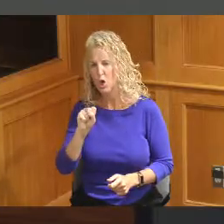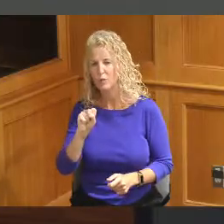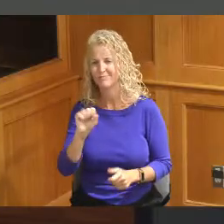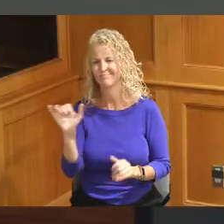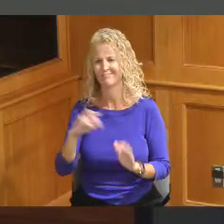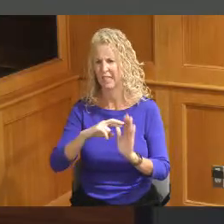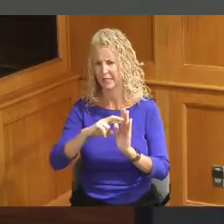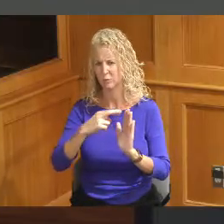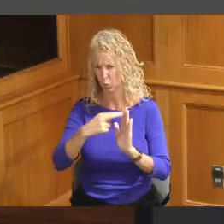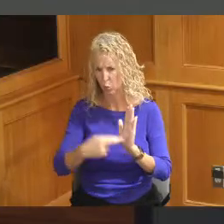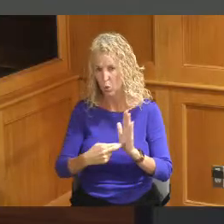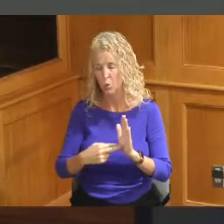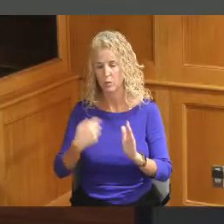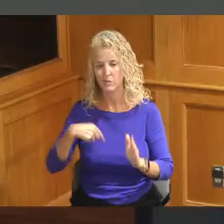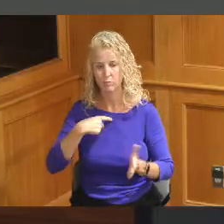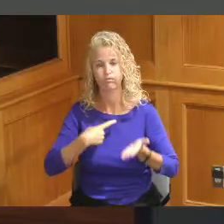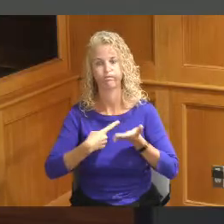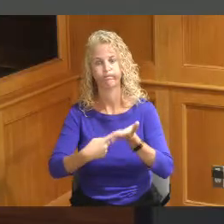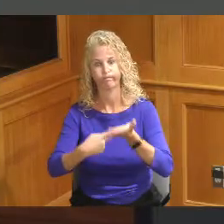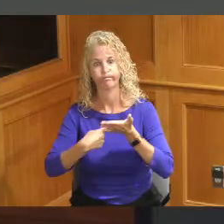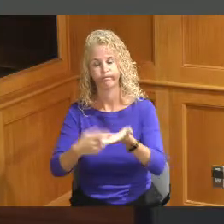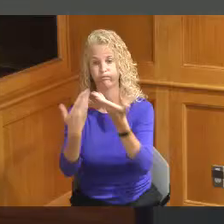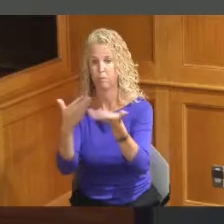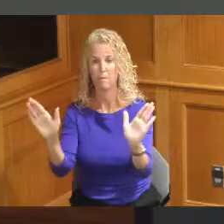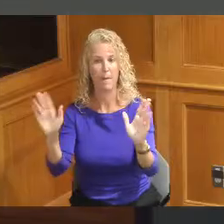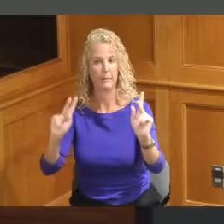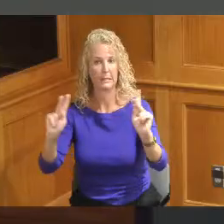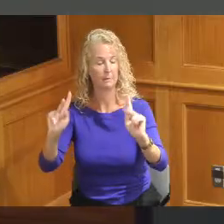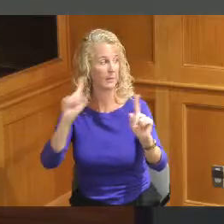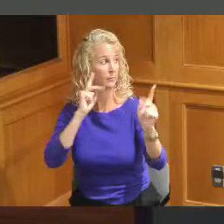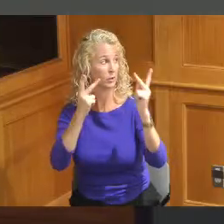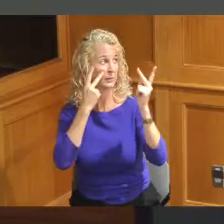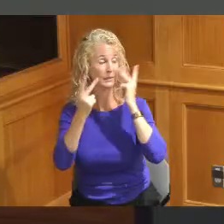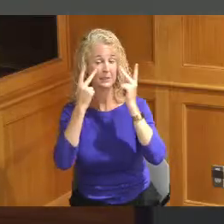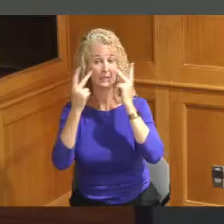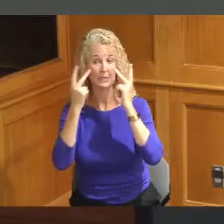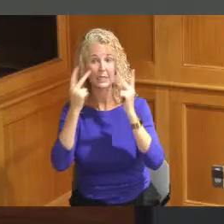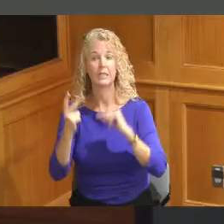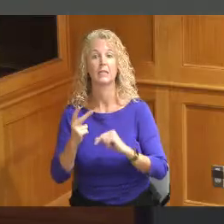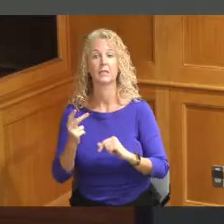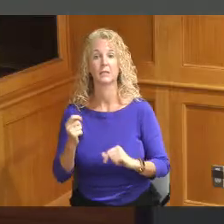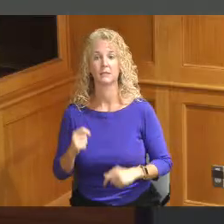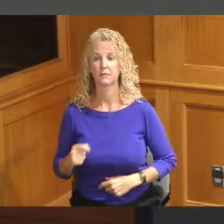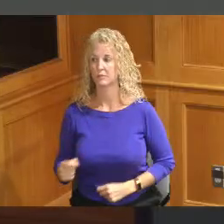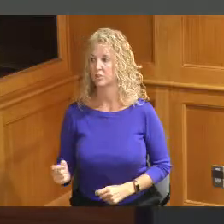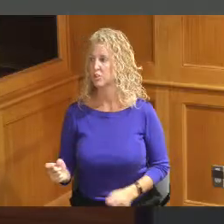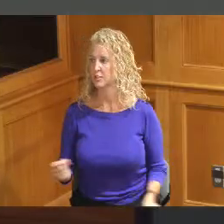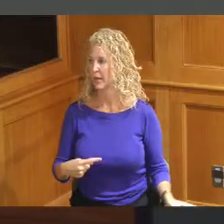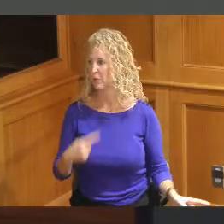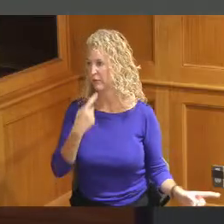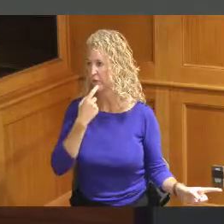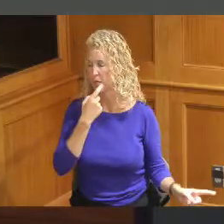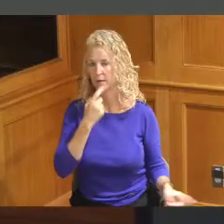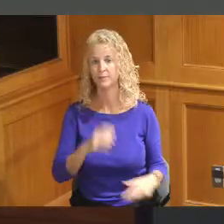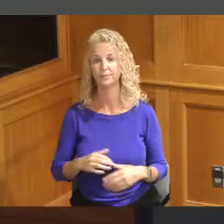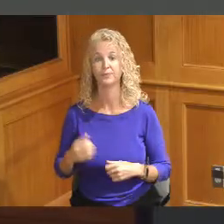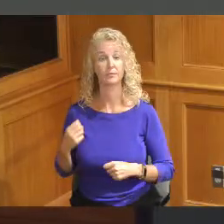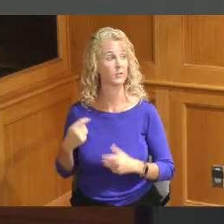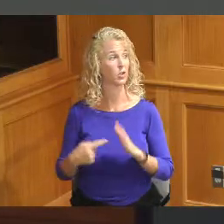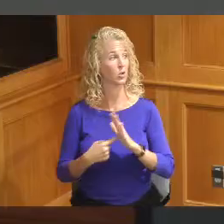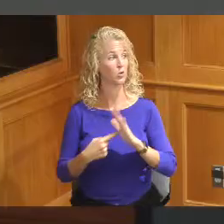been discussed and vetted publicly in terms of the high level, big picture financial terms associated with the